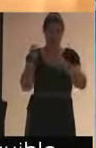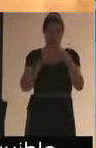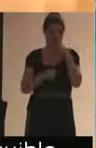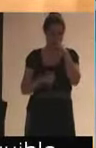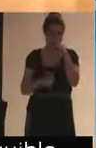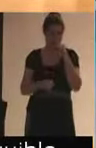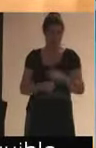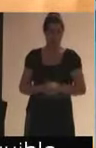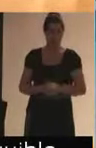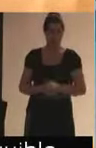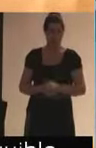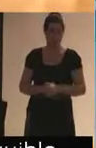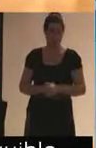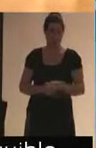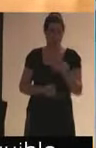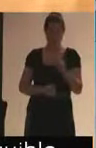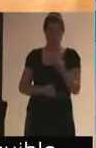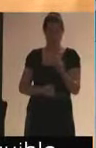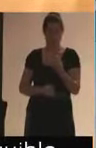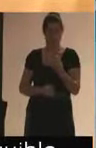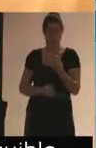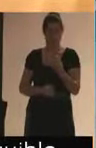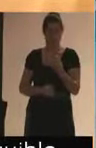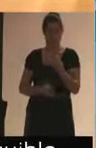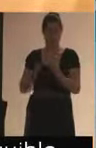necessarily go